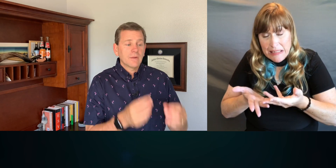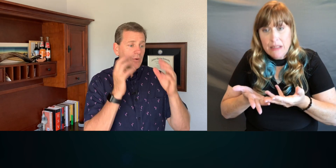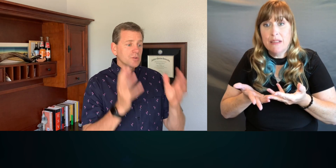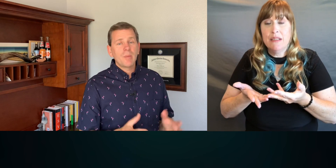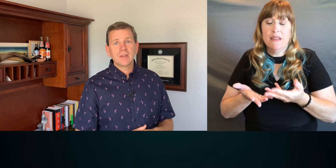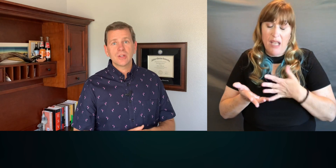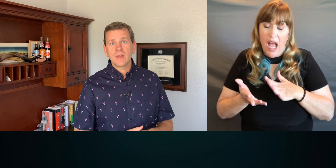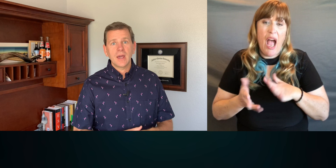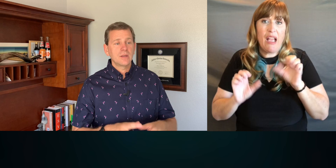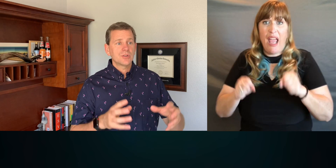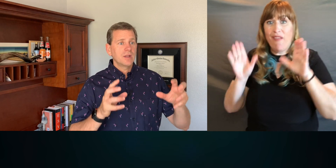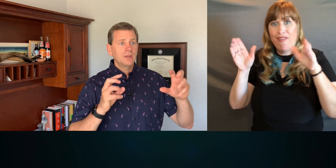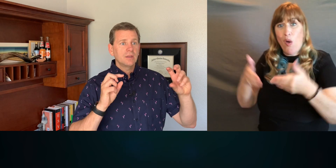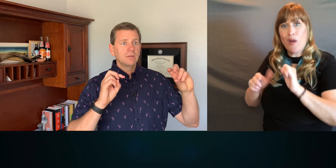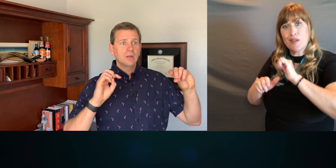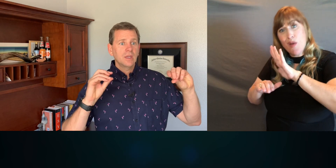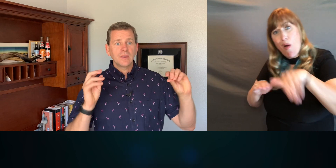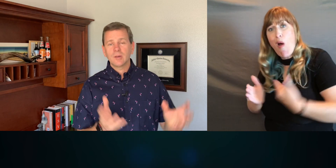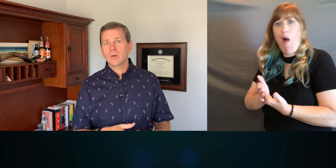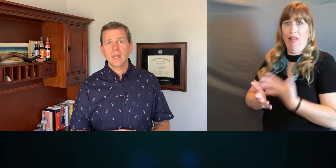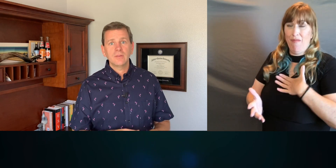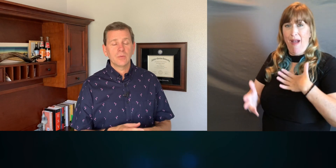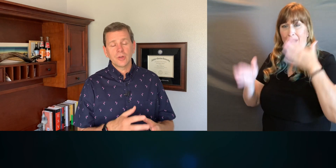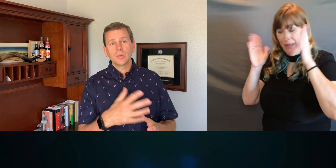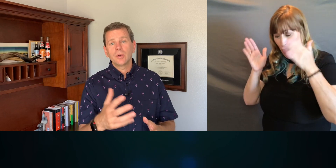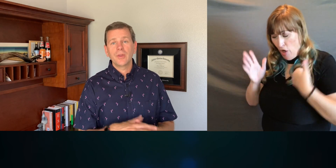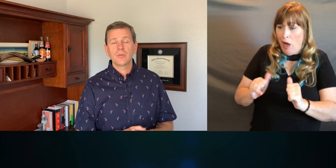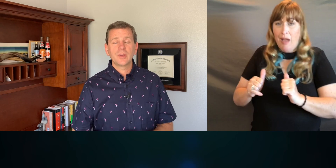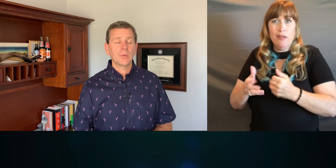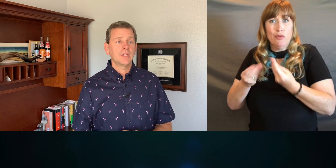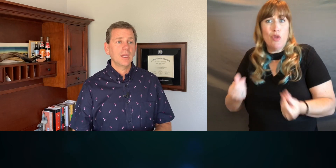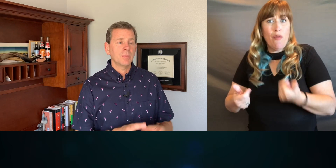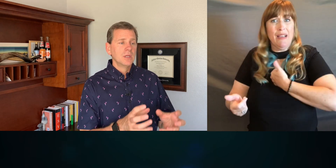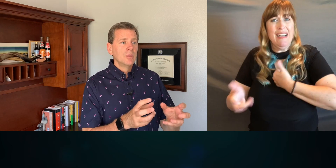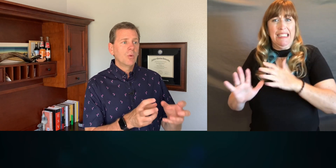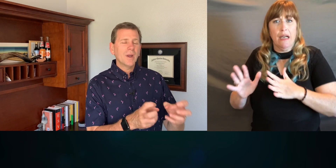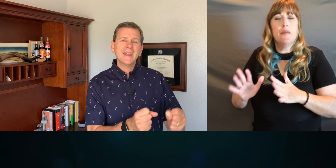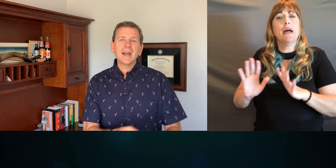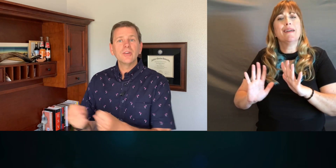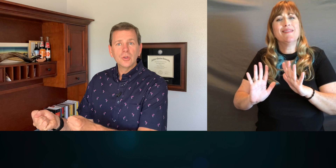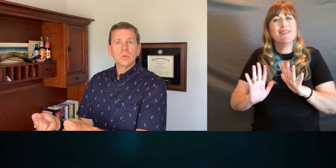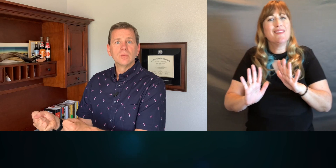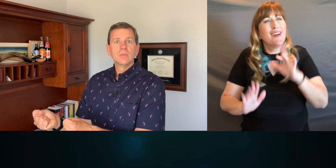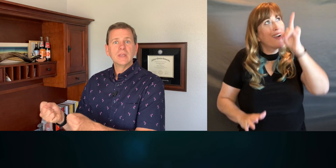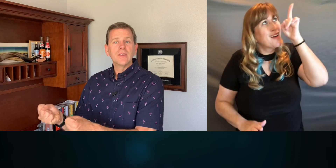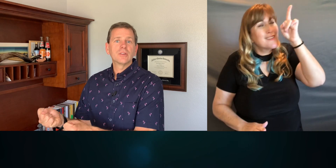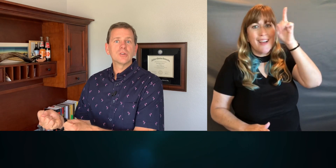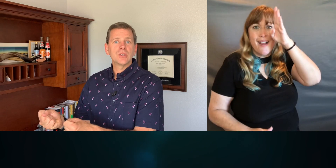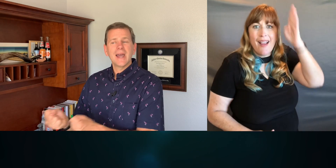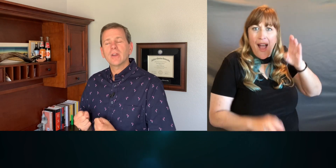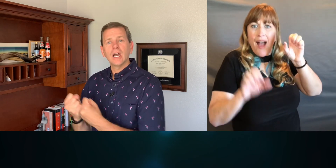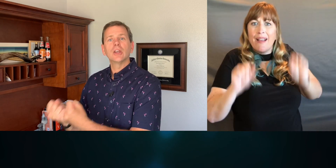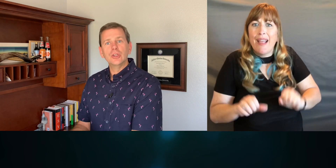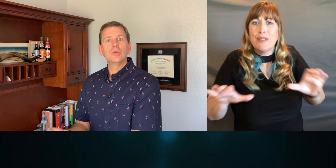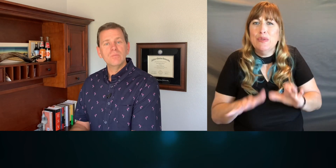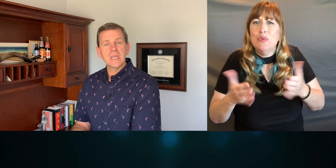bad. I could focus all my attention on that and try to take, you know, take things into my own hands. And certainly there are things, steps we can take. But what can God do in this situation?